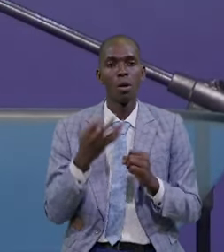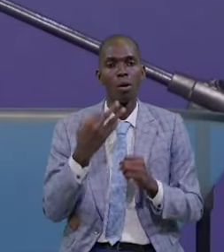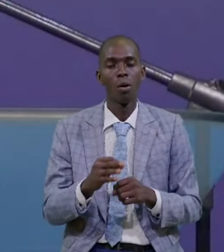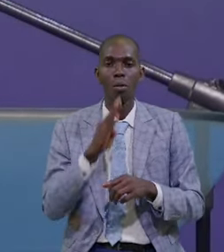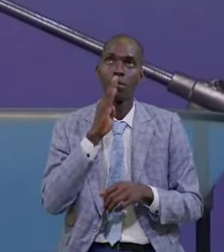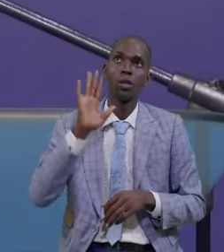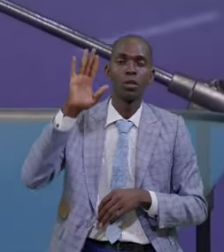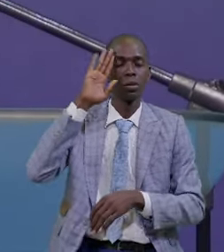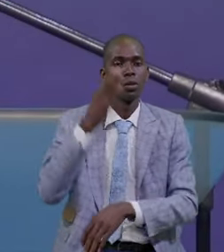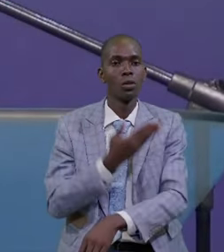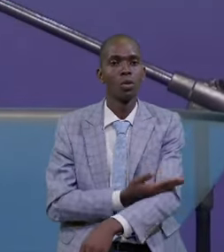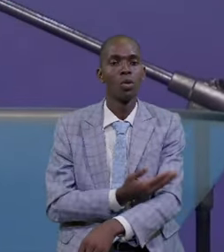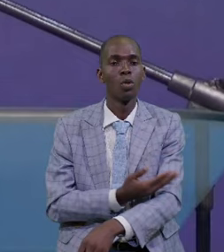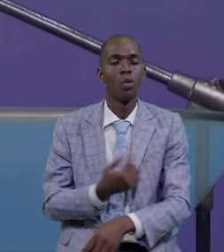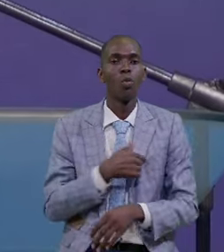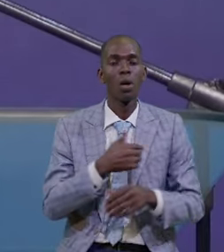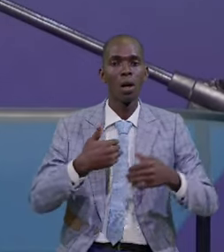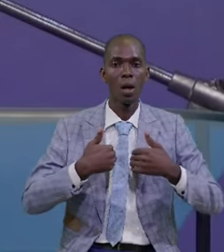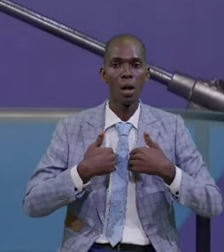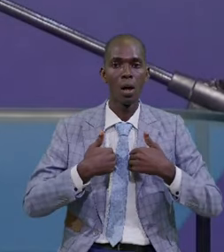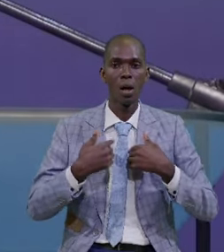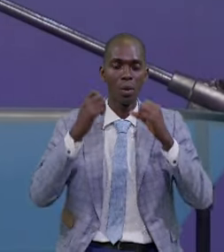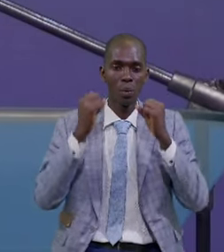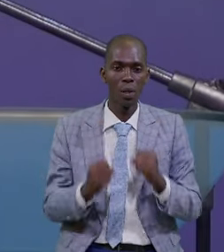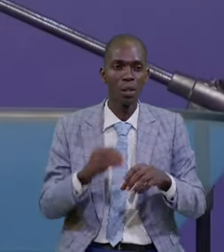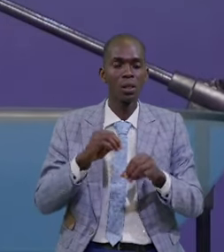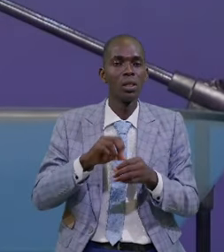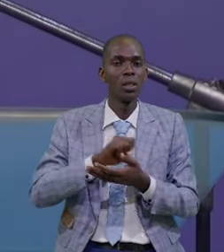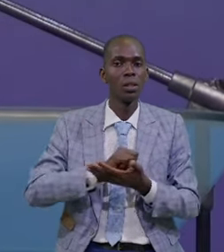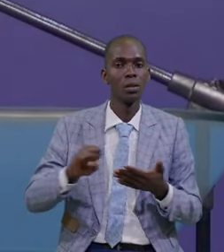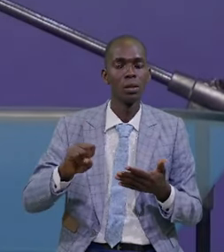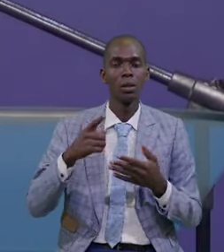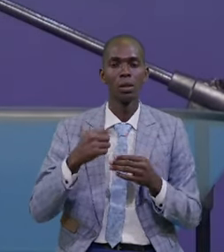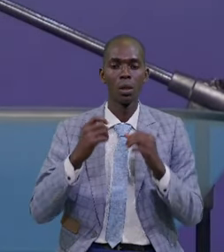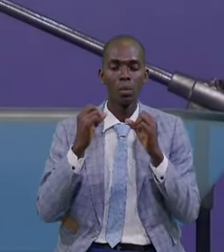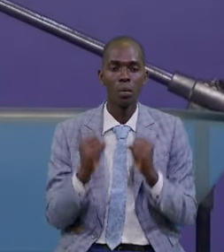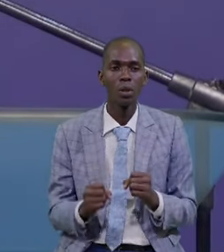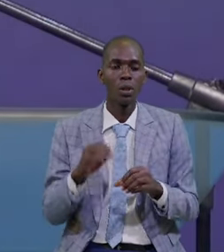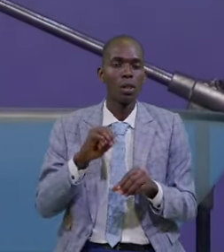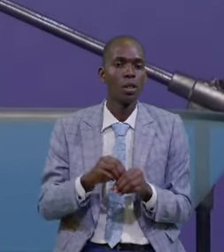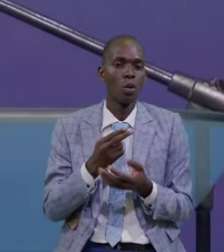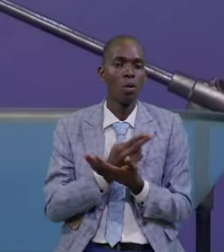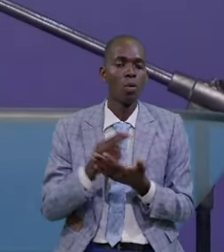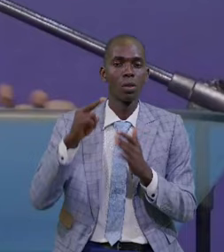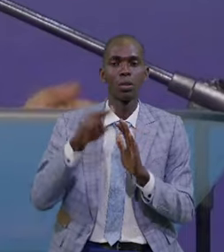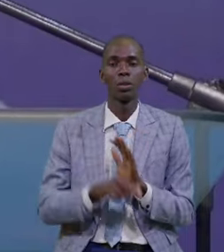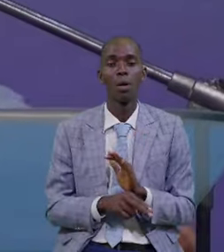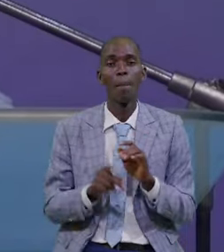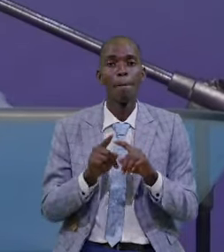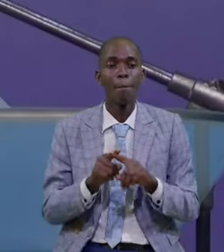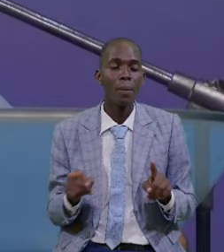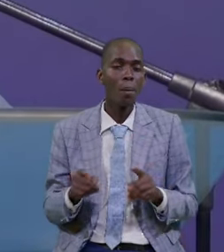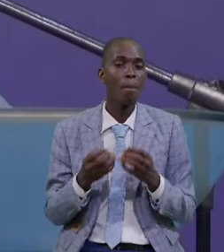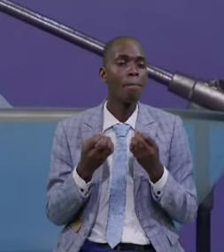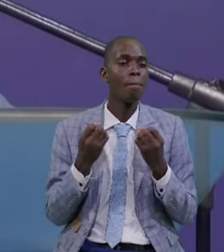the power in sanctification, the power in holiness. But many times